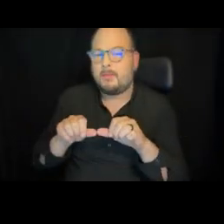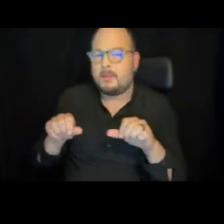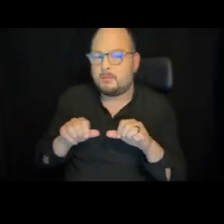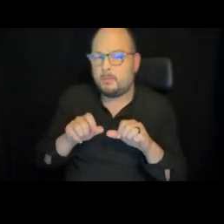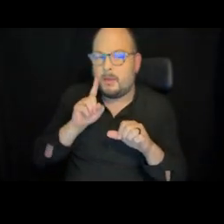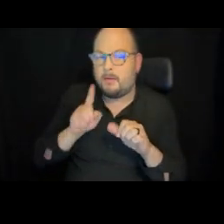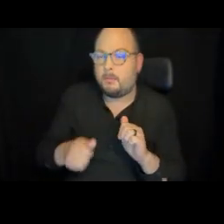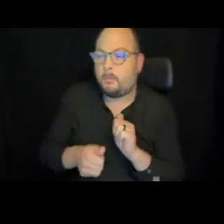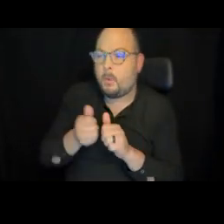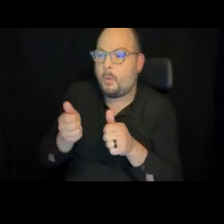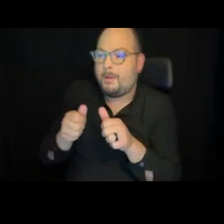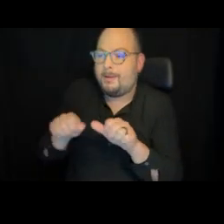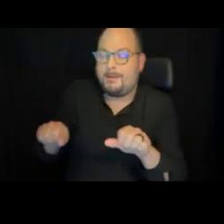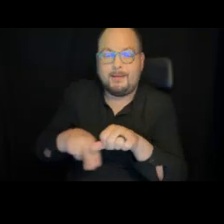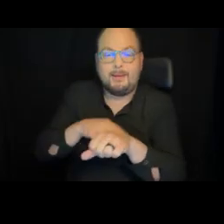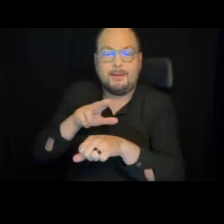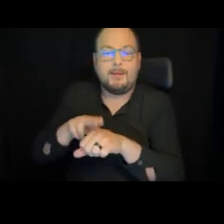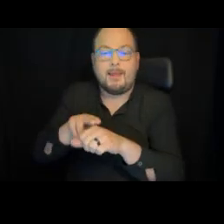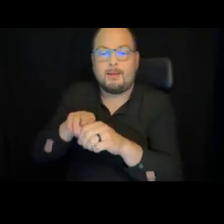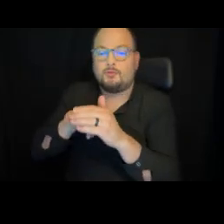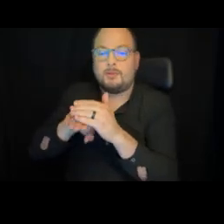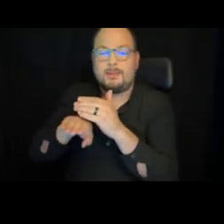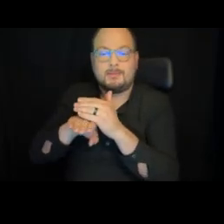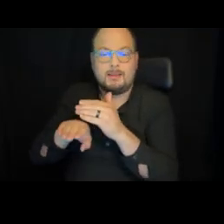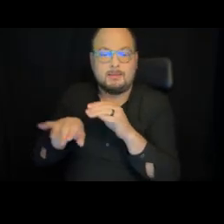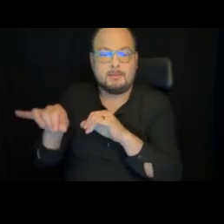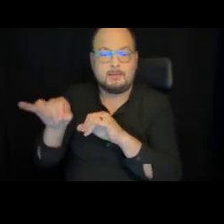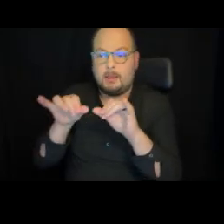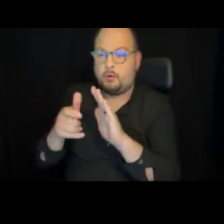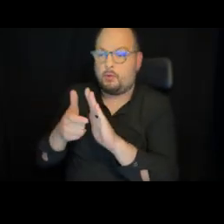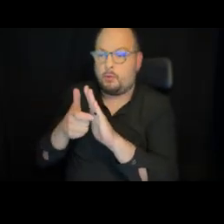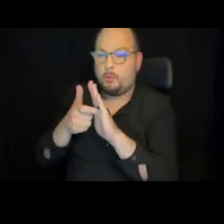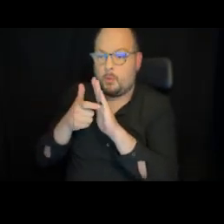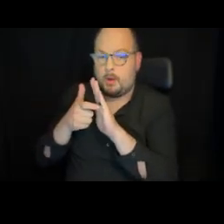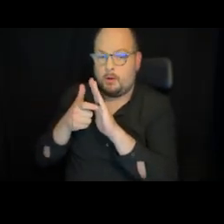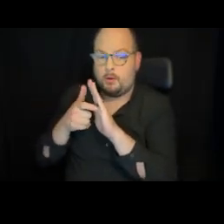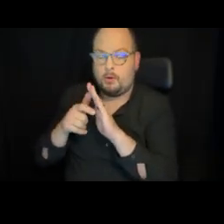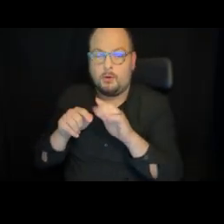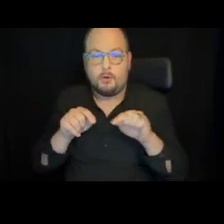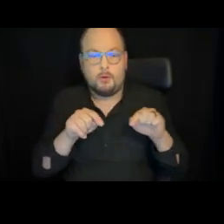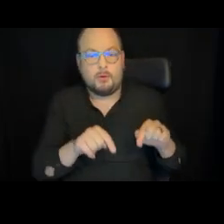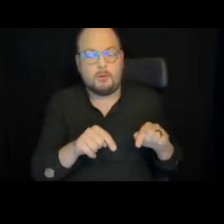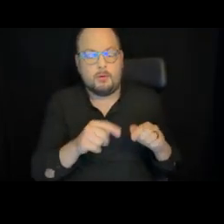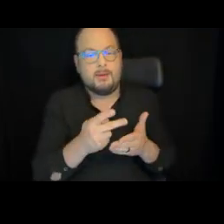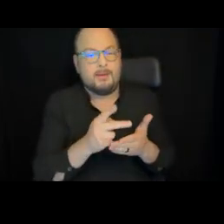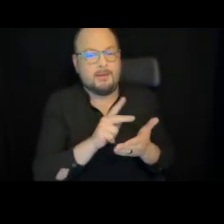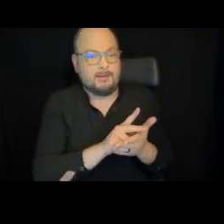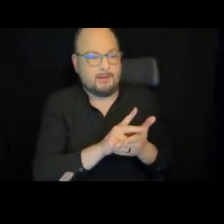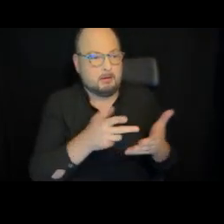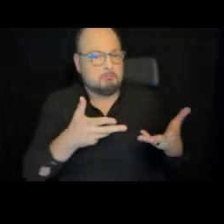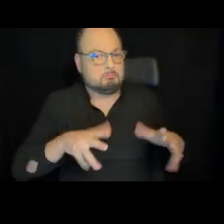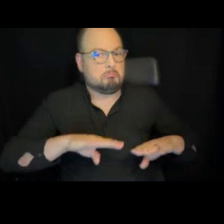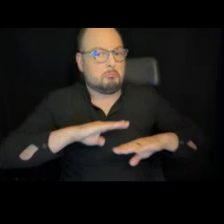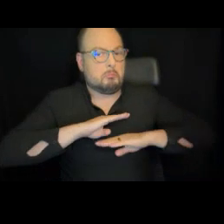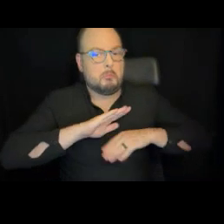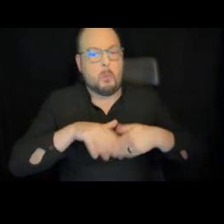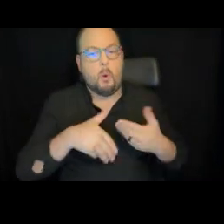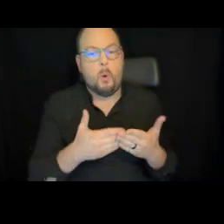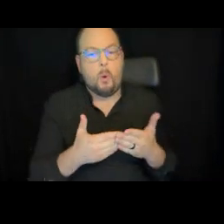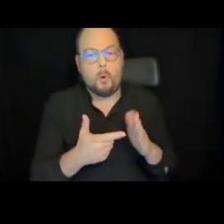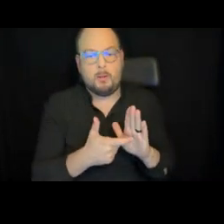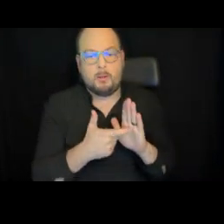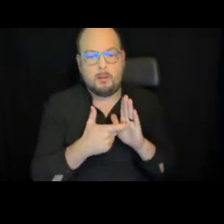national accessibility standards are not required in kitchens that meet the guidelines,